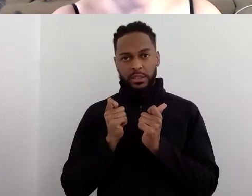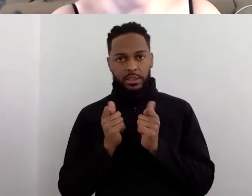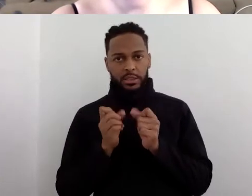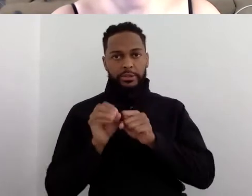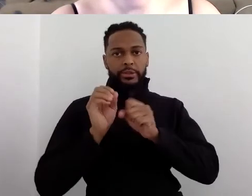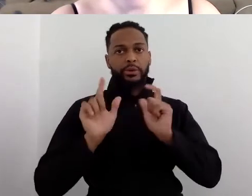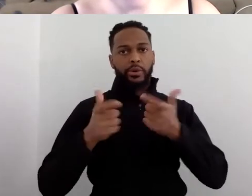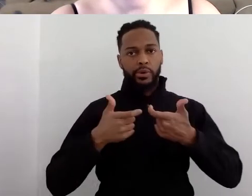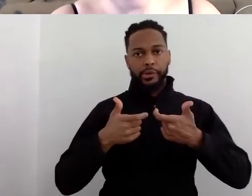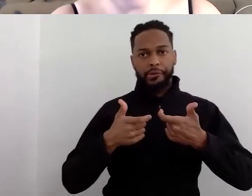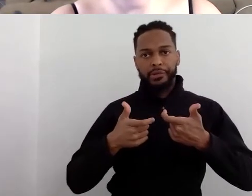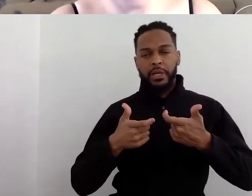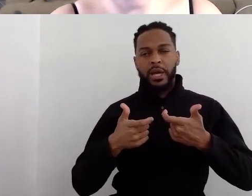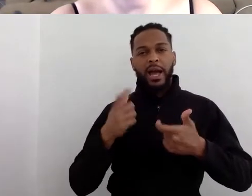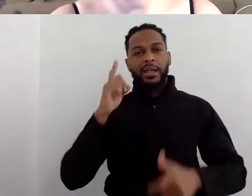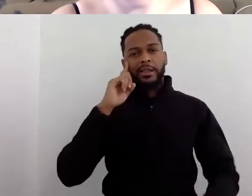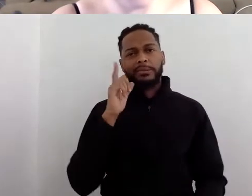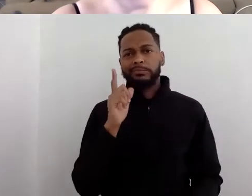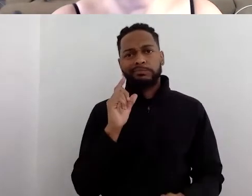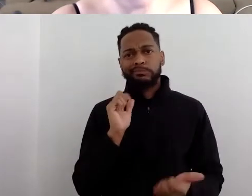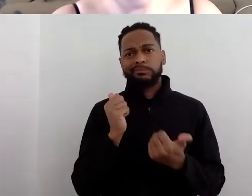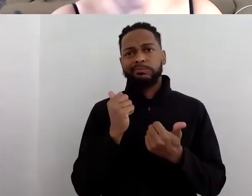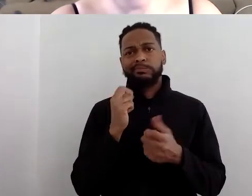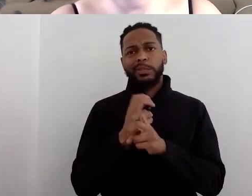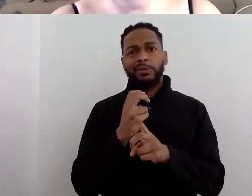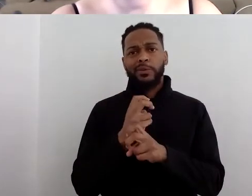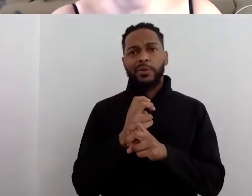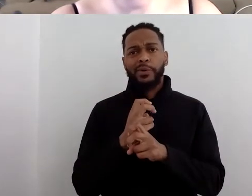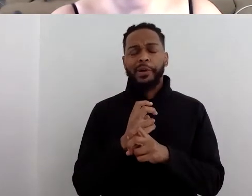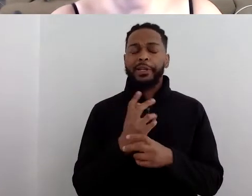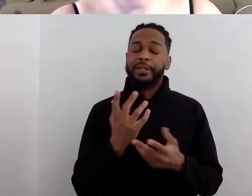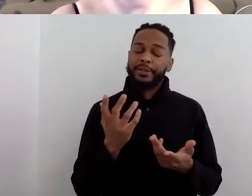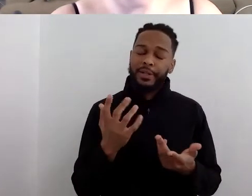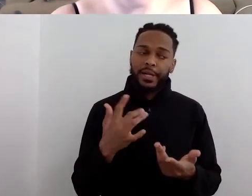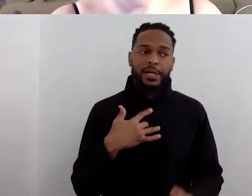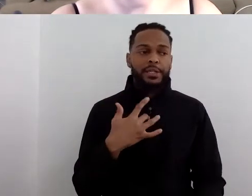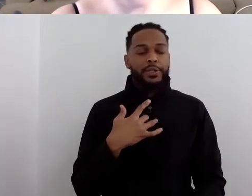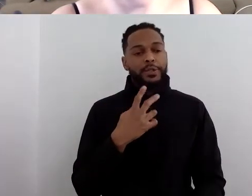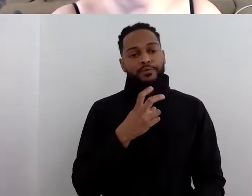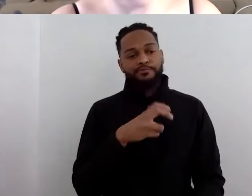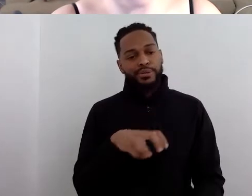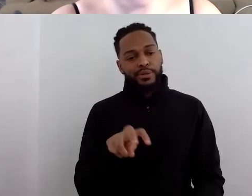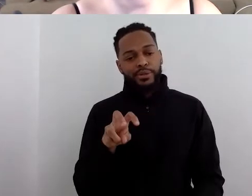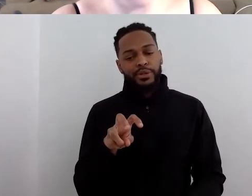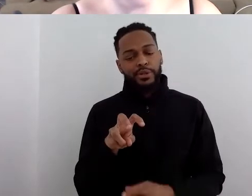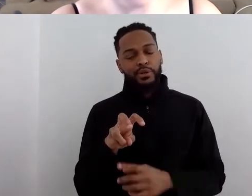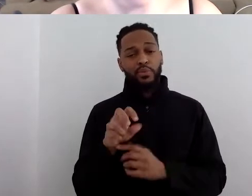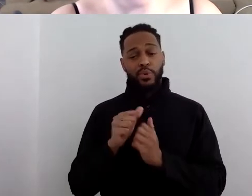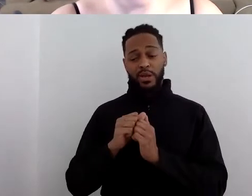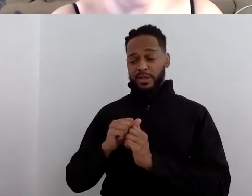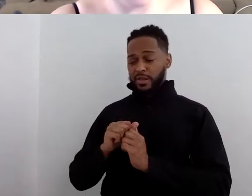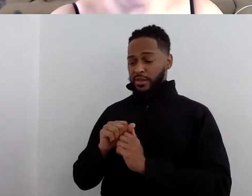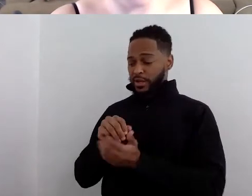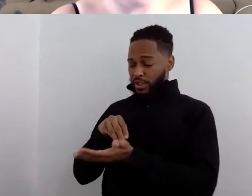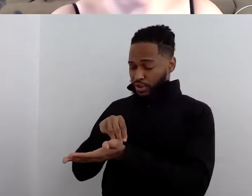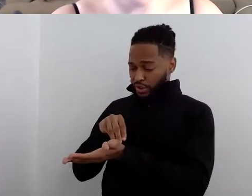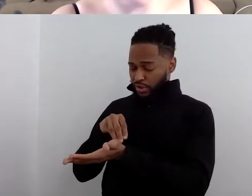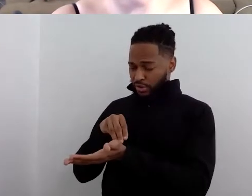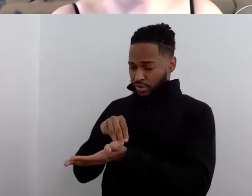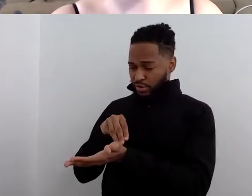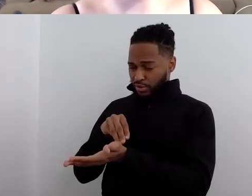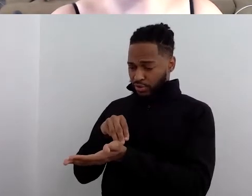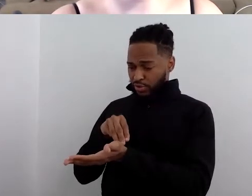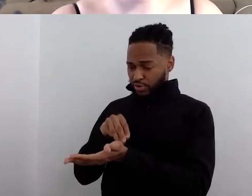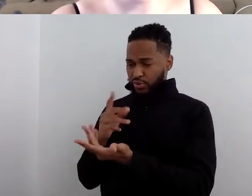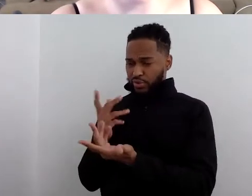it was certainly difficult, and there's an adjustment both from the doctor on how do you